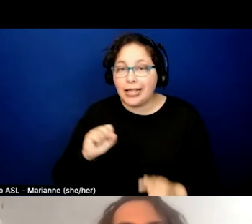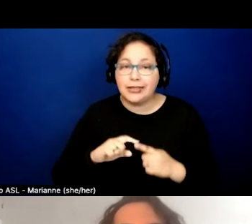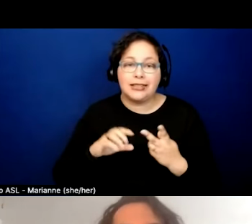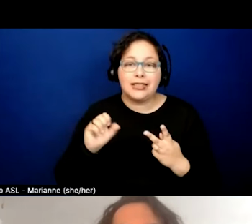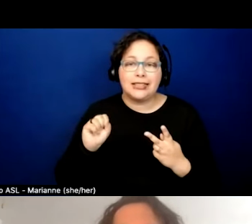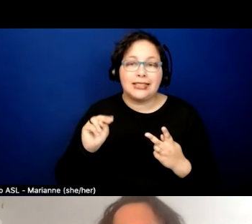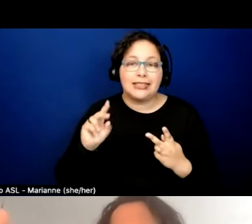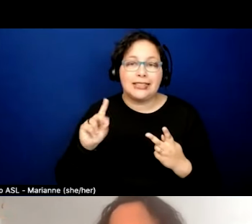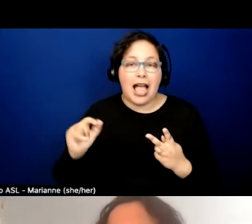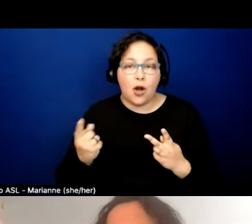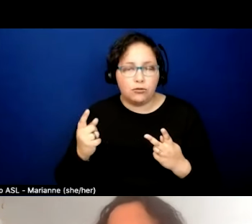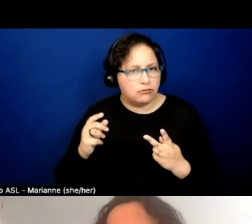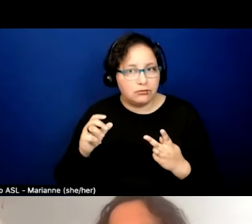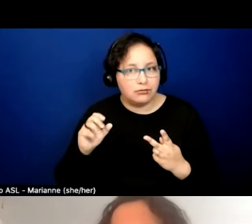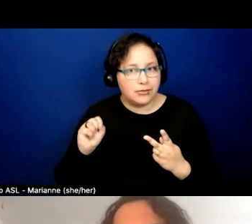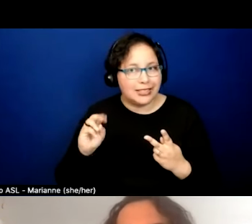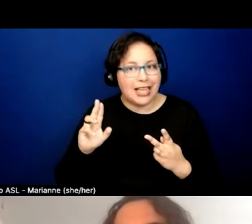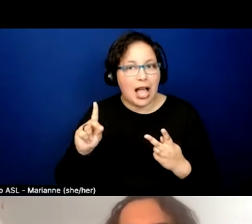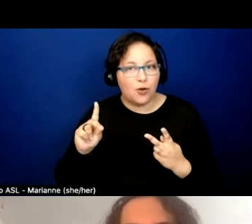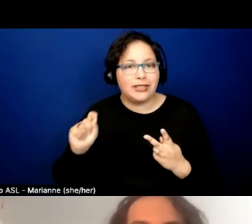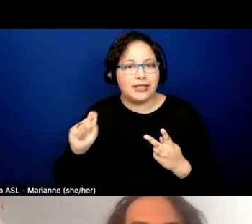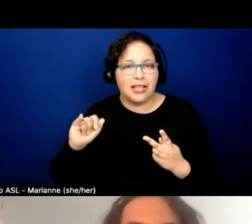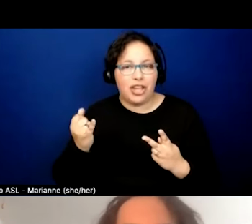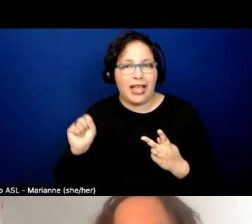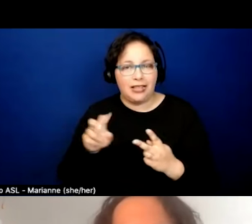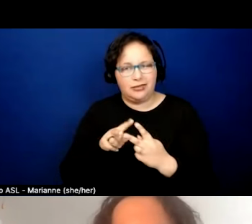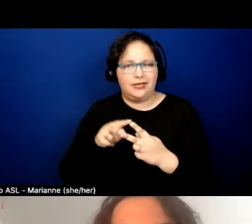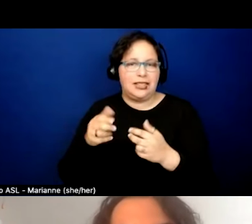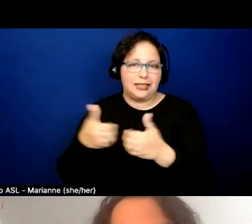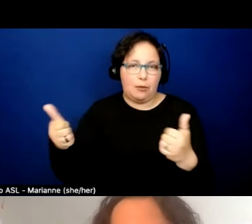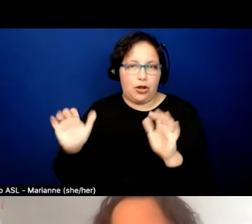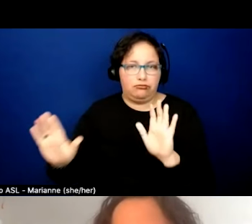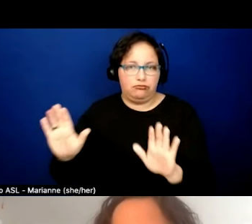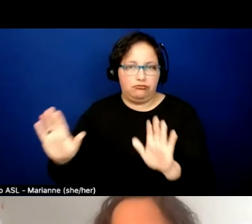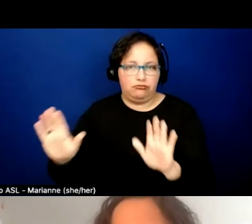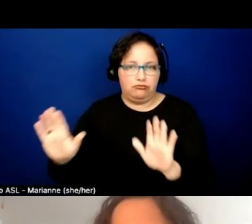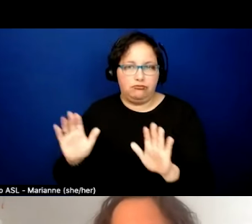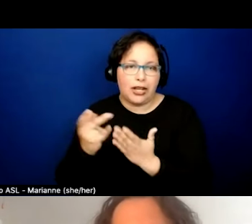p5.sound.js. So kind of like a side project outside of the main p5.js library.